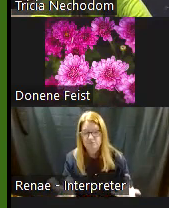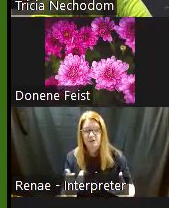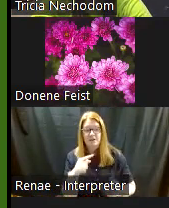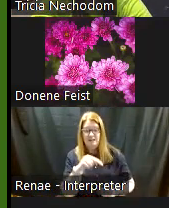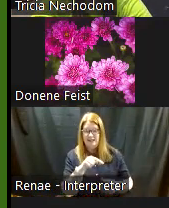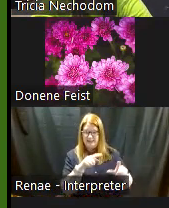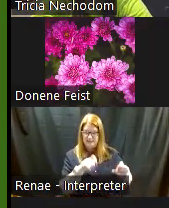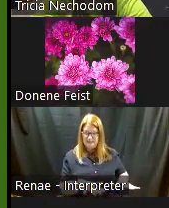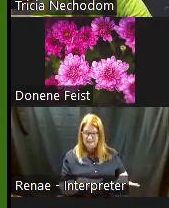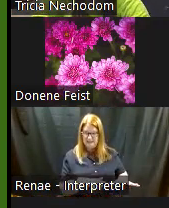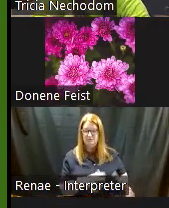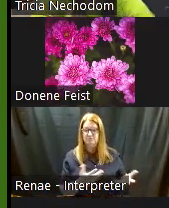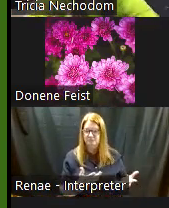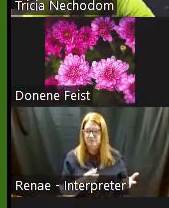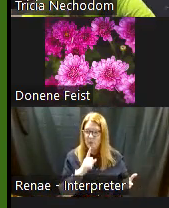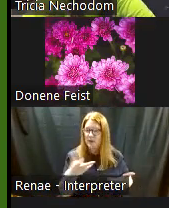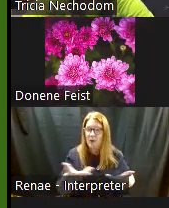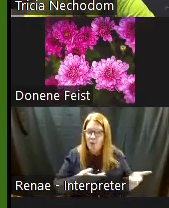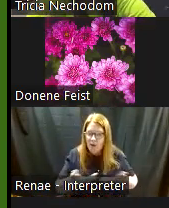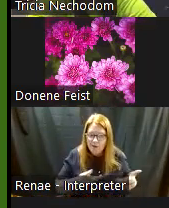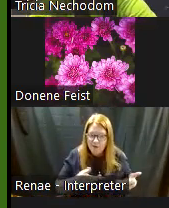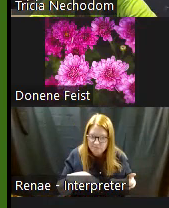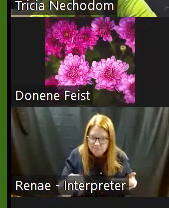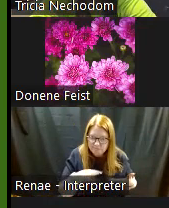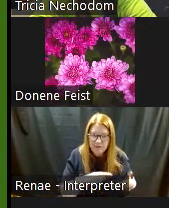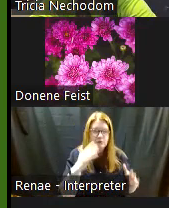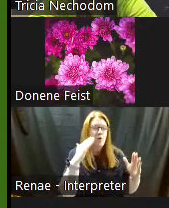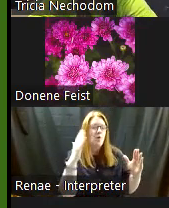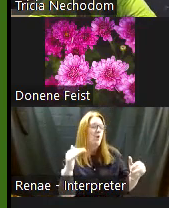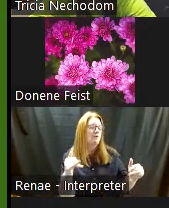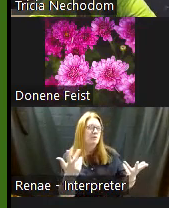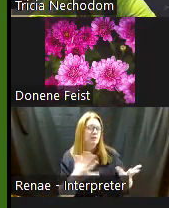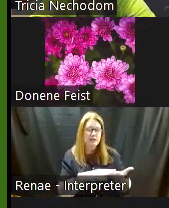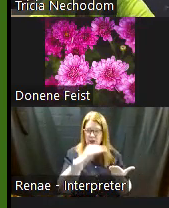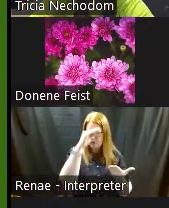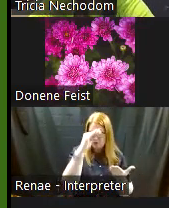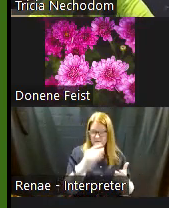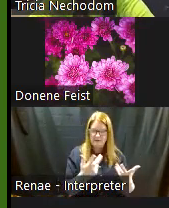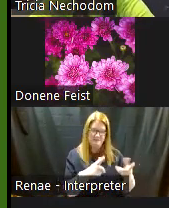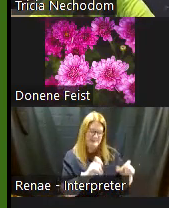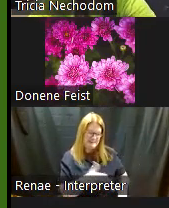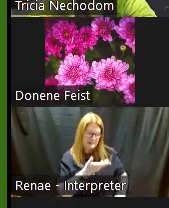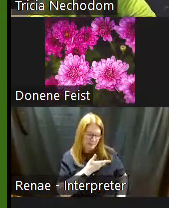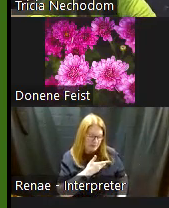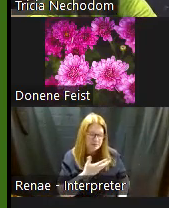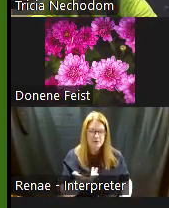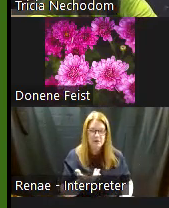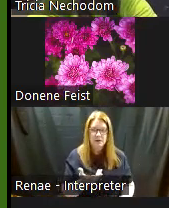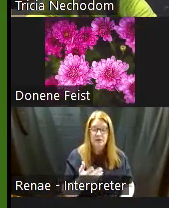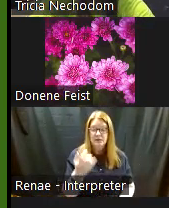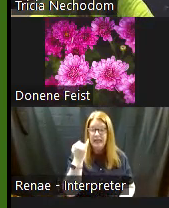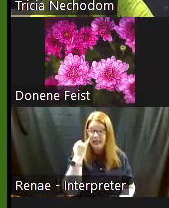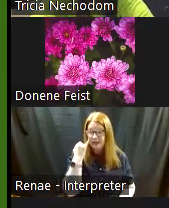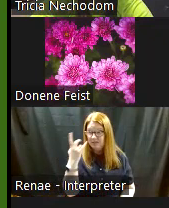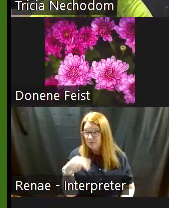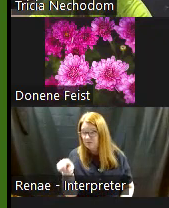testing. I want to, welcome everybody and hope that you can learn a few things about how we test babies. If anybody's on and